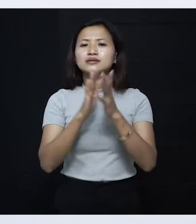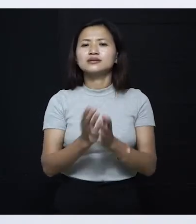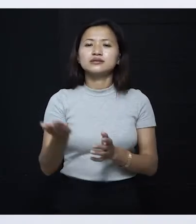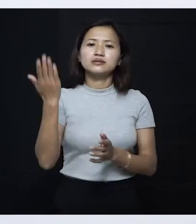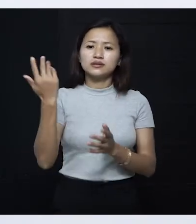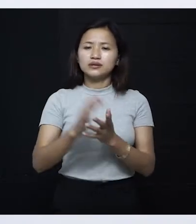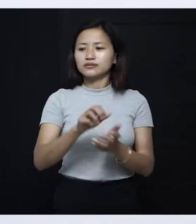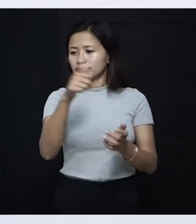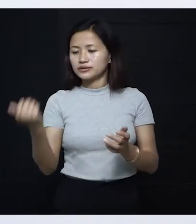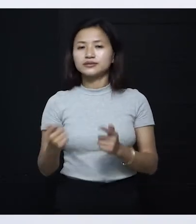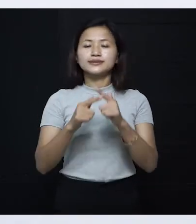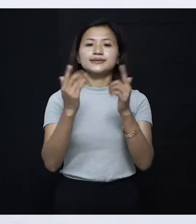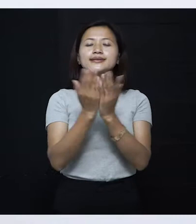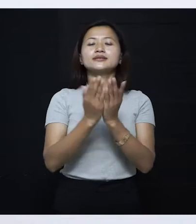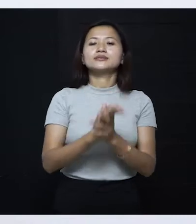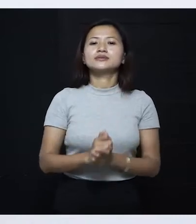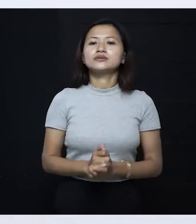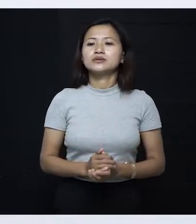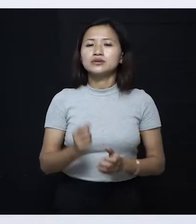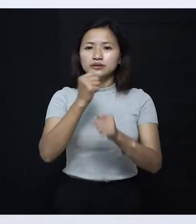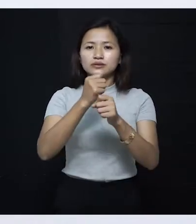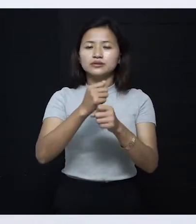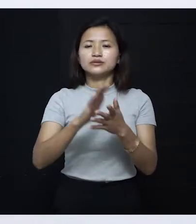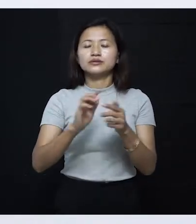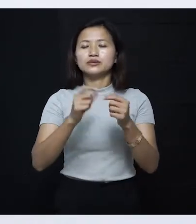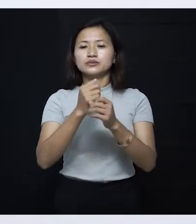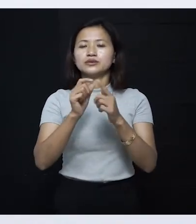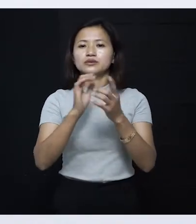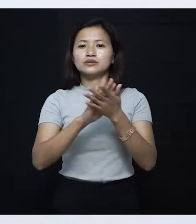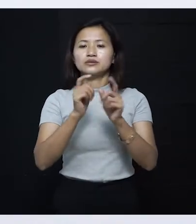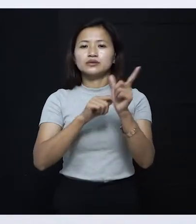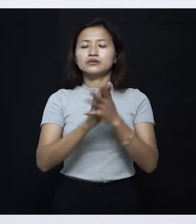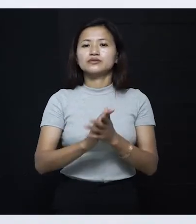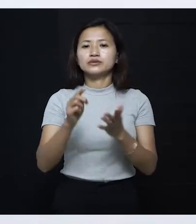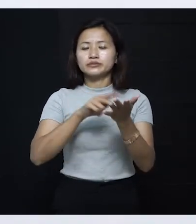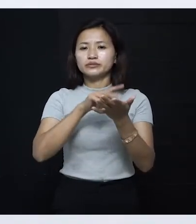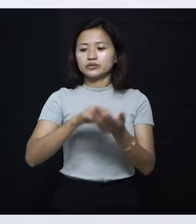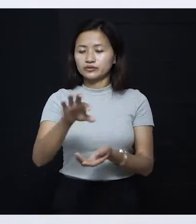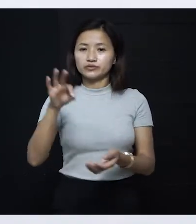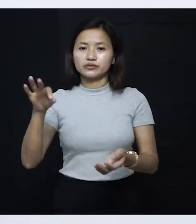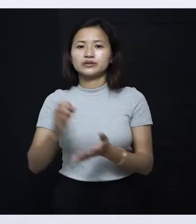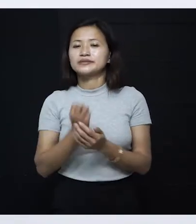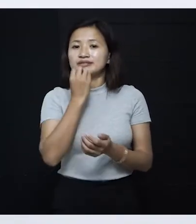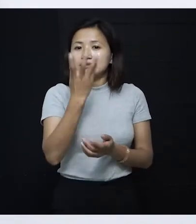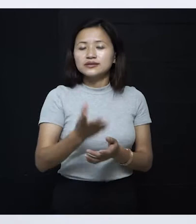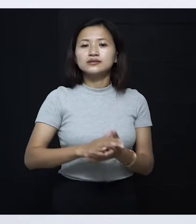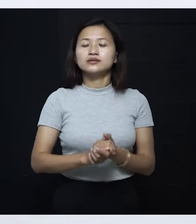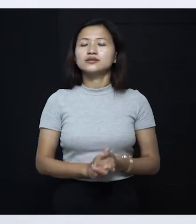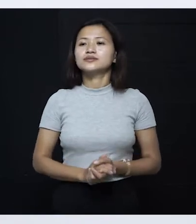the other textbook, that is in the geography part, okay? So I'm sure you will find it easy.